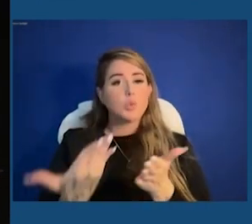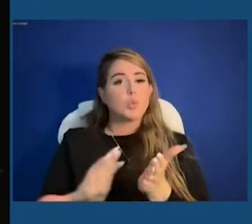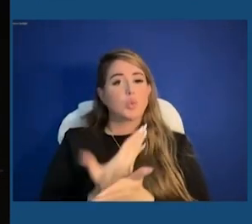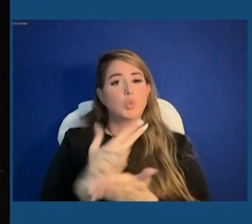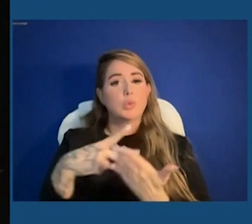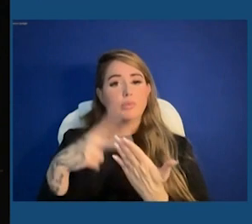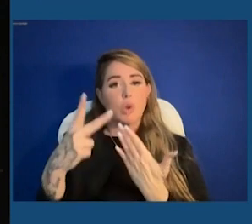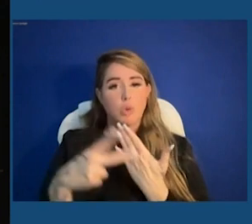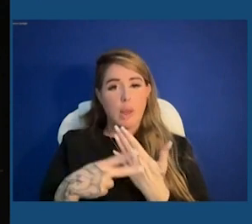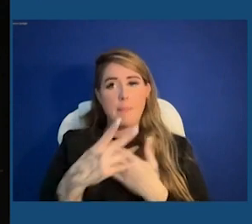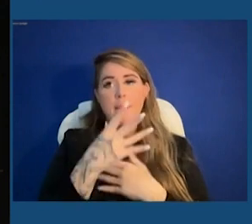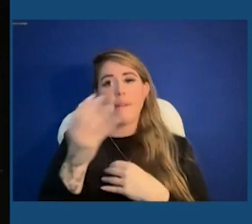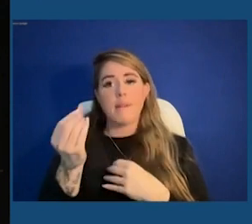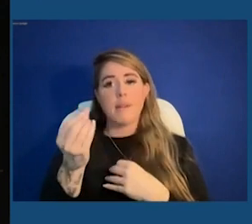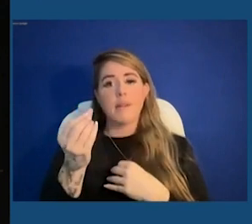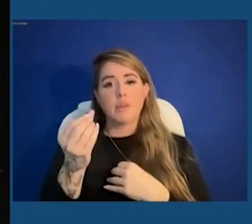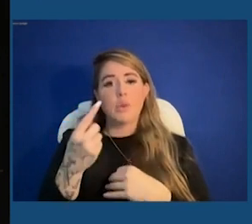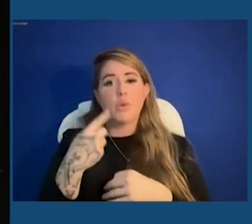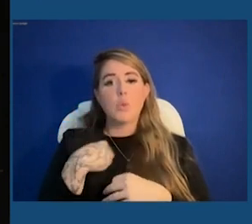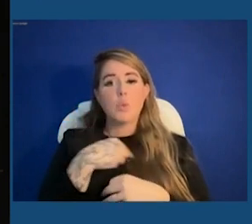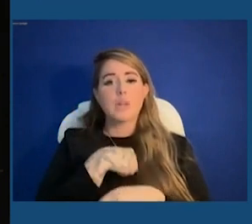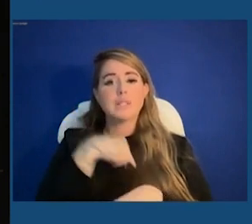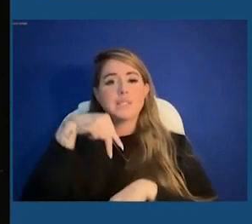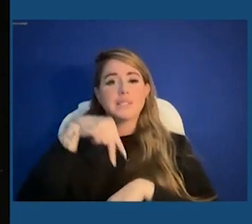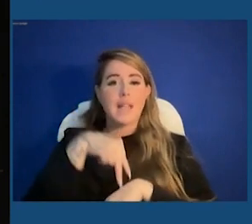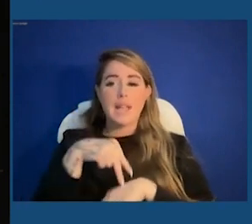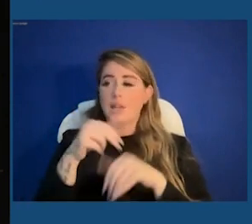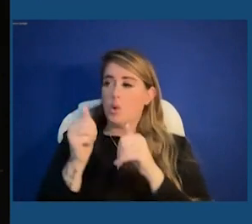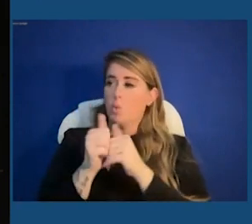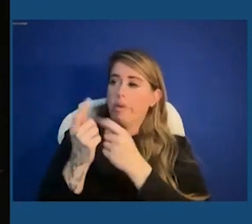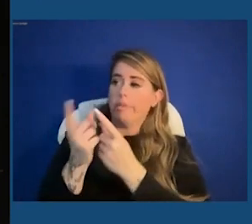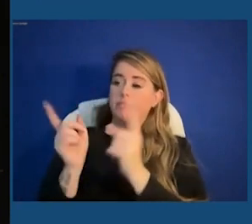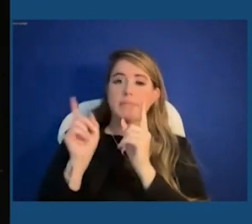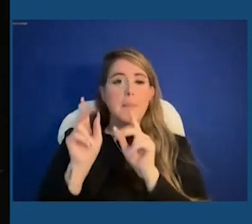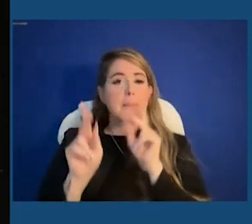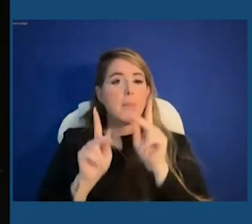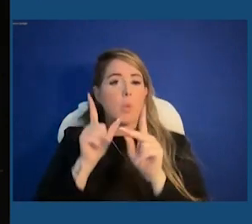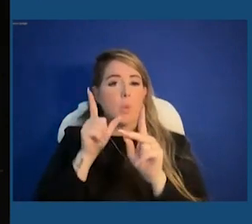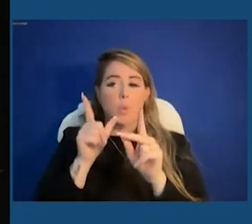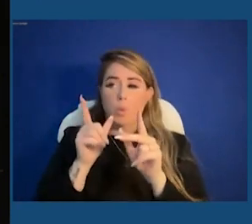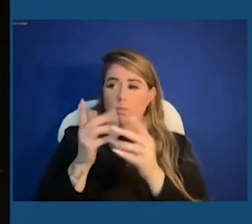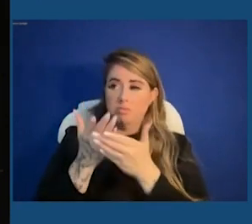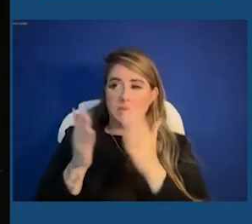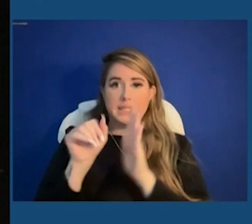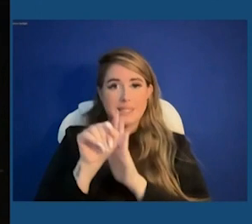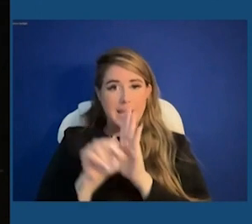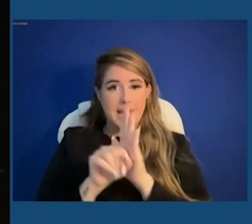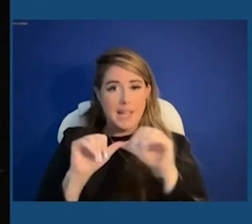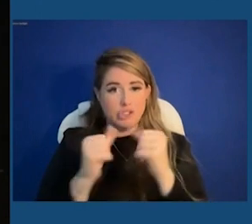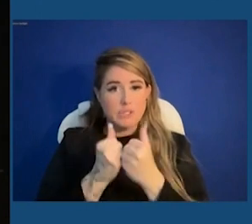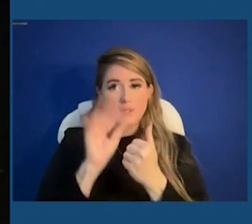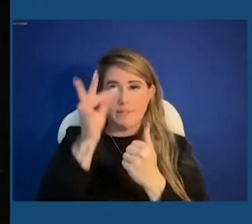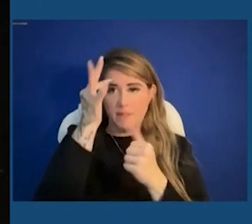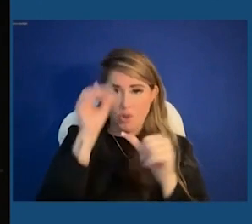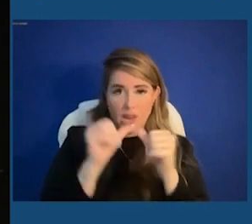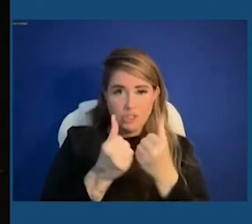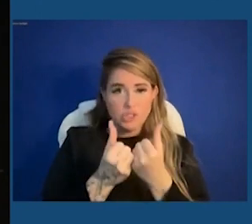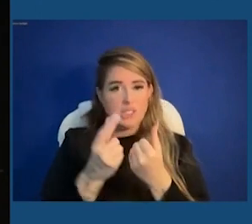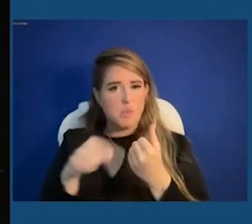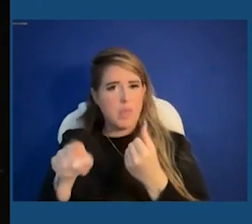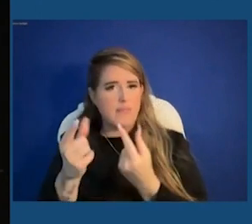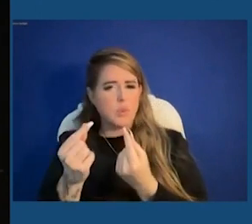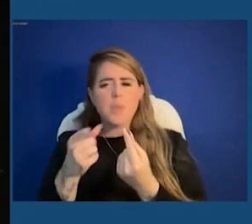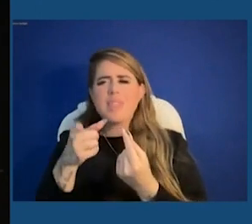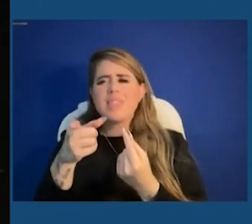and we are standing on the shoulders of all the state agencies and federal agencies that have this